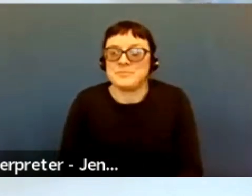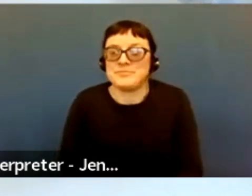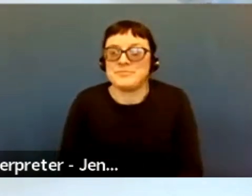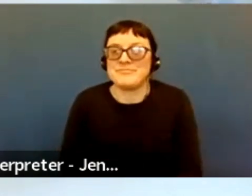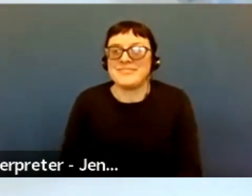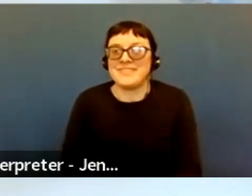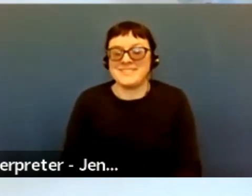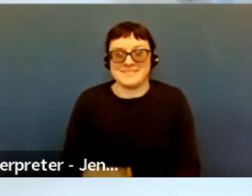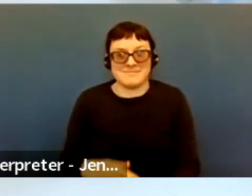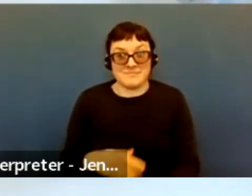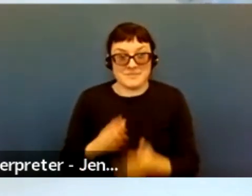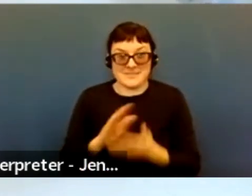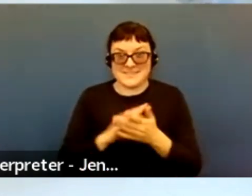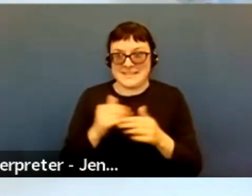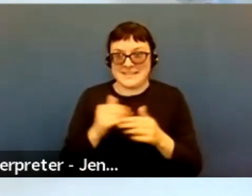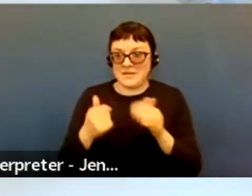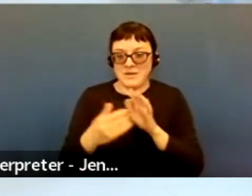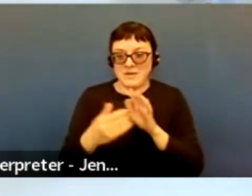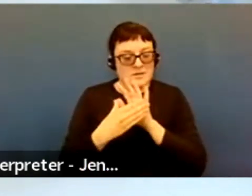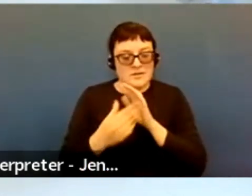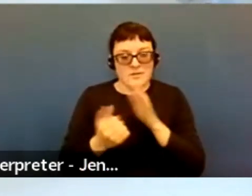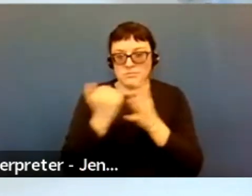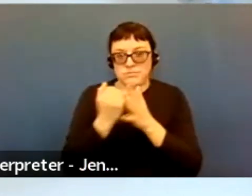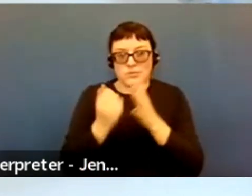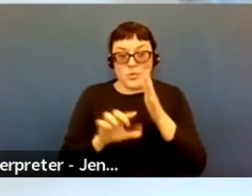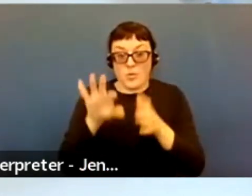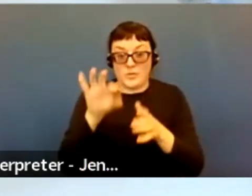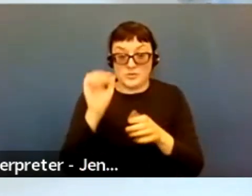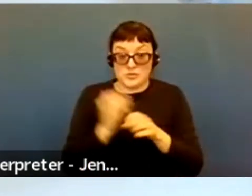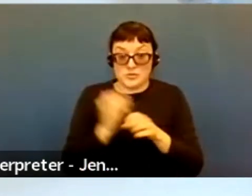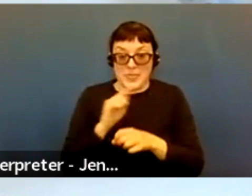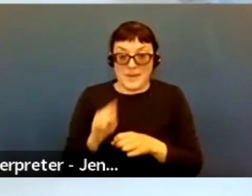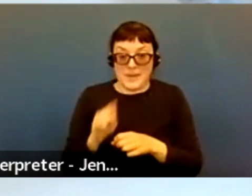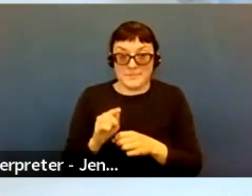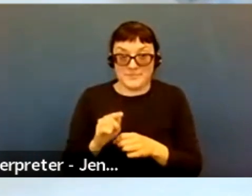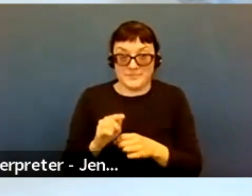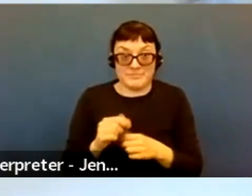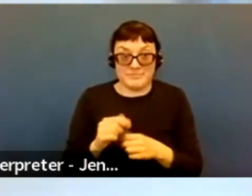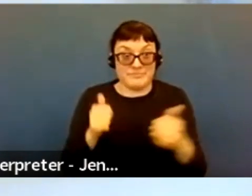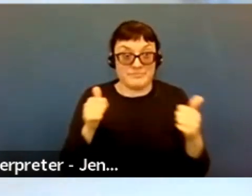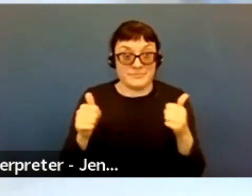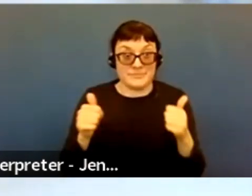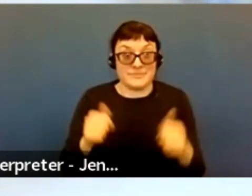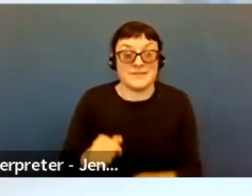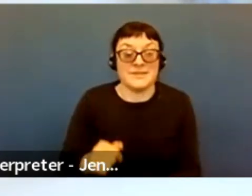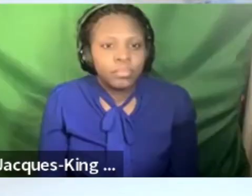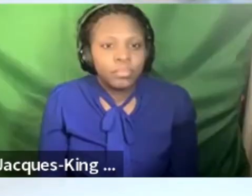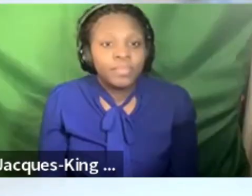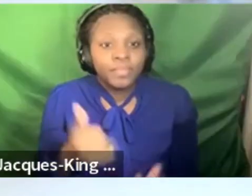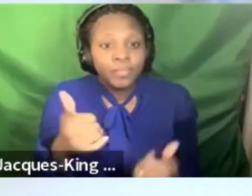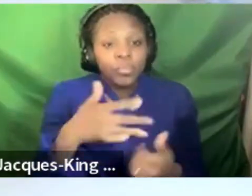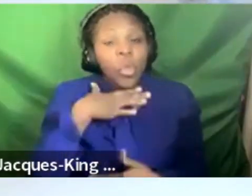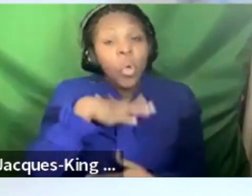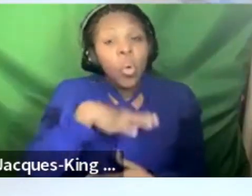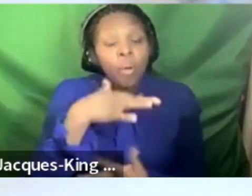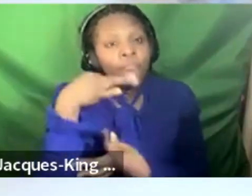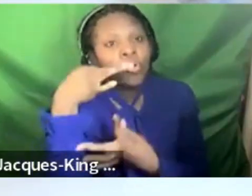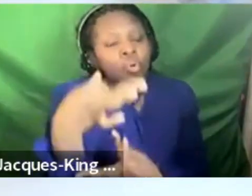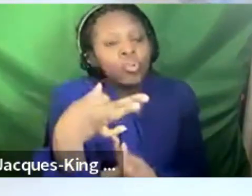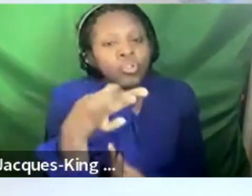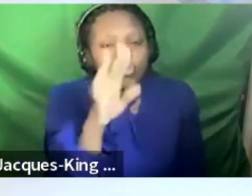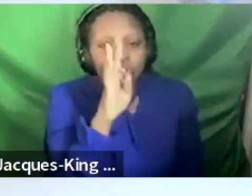so this gives us a wonderful opportunity to look at all of that. And the desire for heterosexuality. He could have a